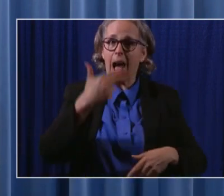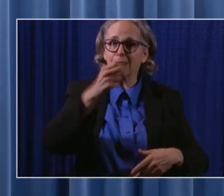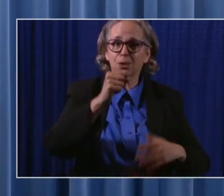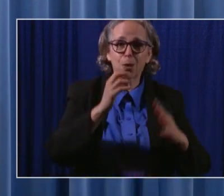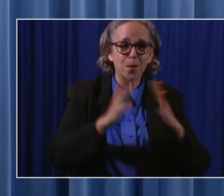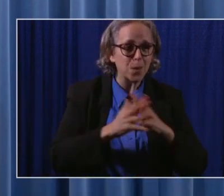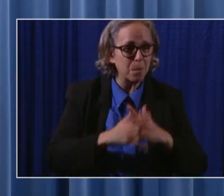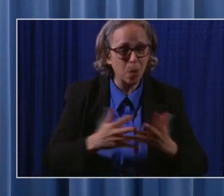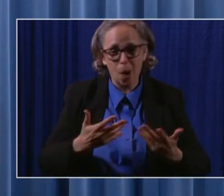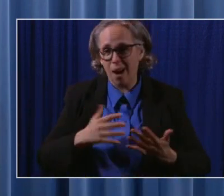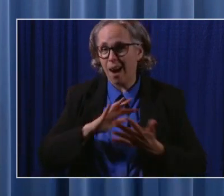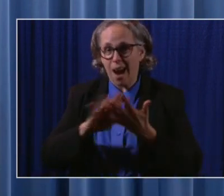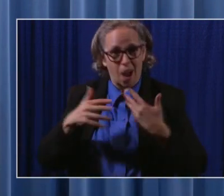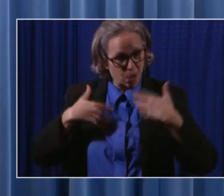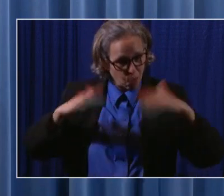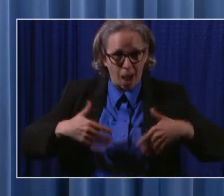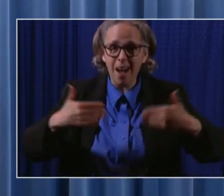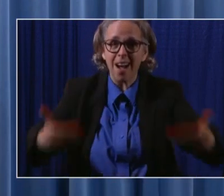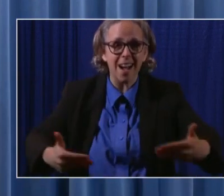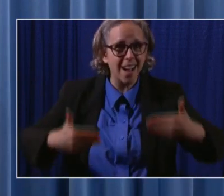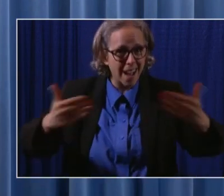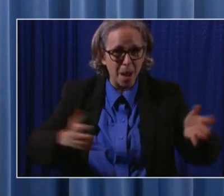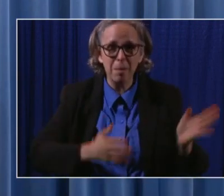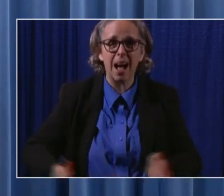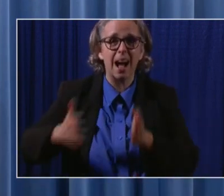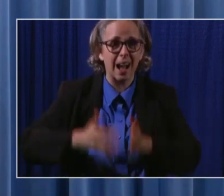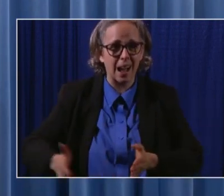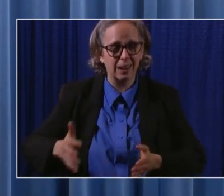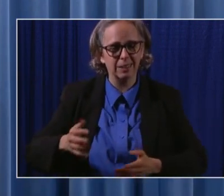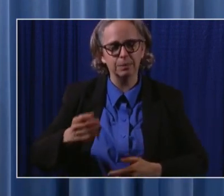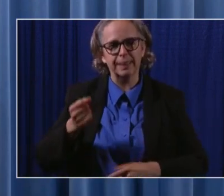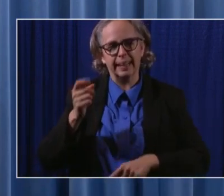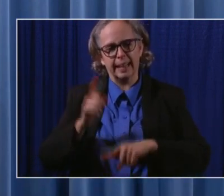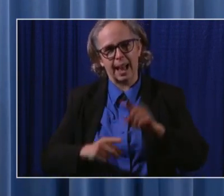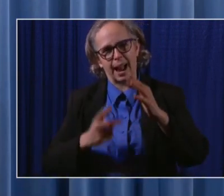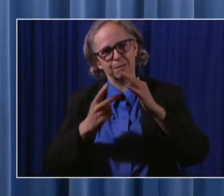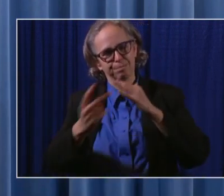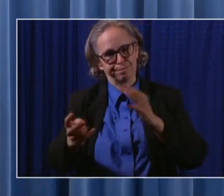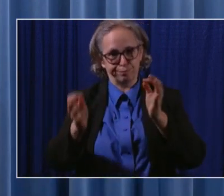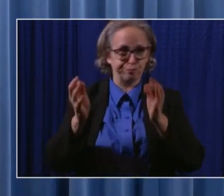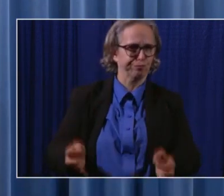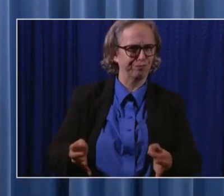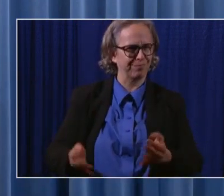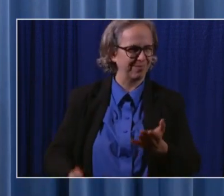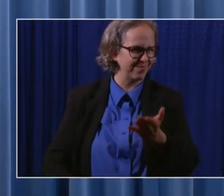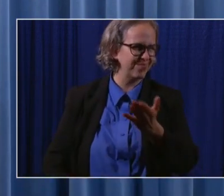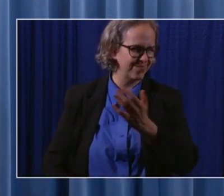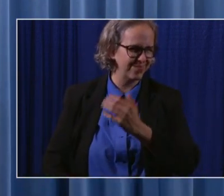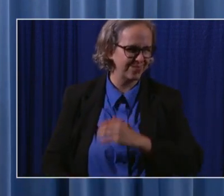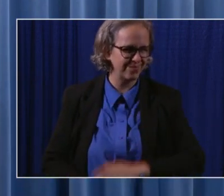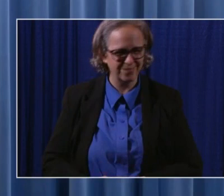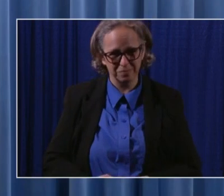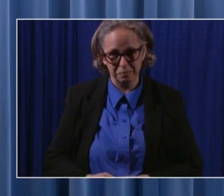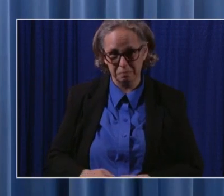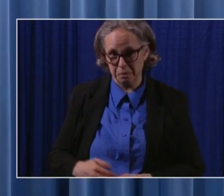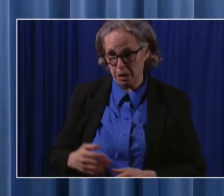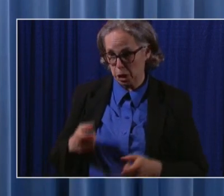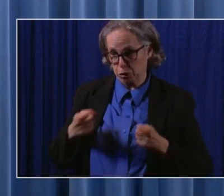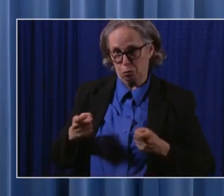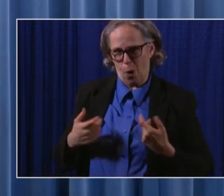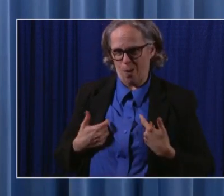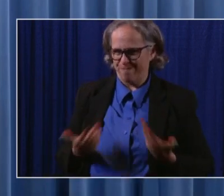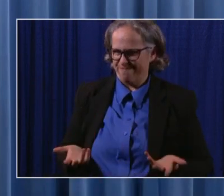things. But it's too early. We cannot tell. And we're going to, again, control that. And so for those who love Ohio State